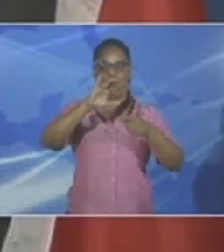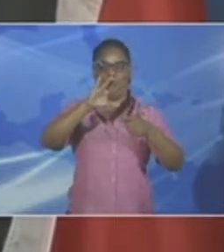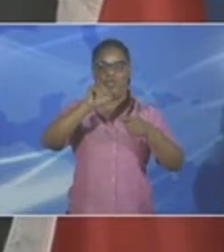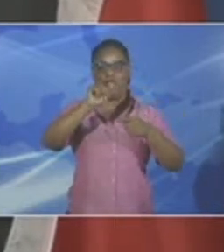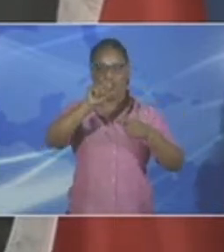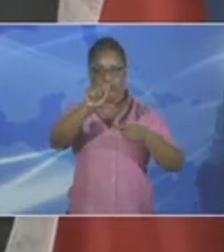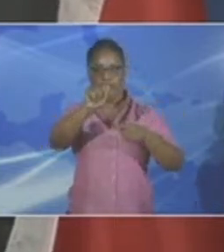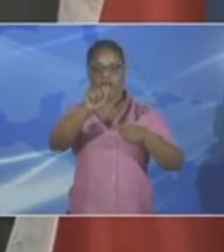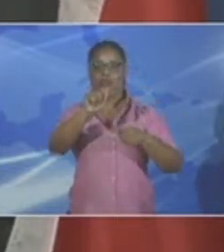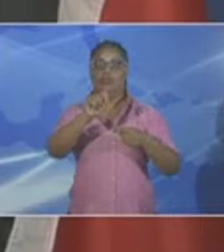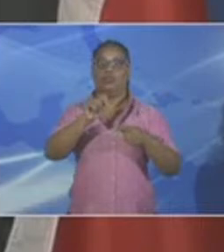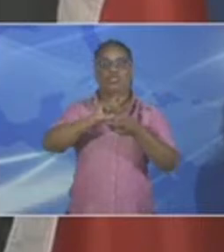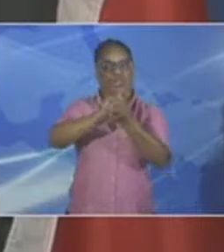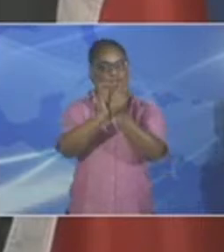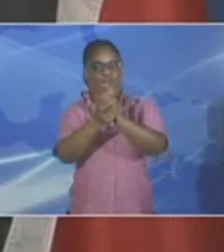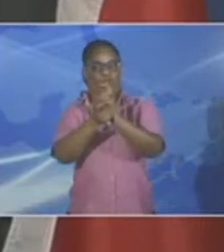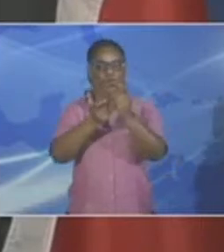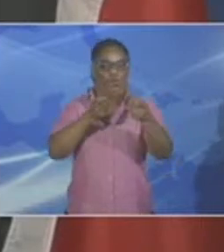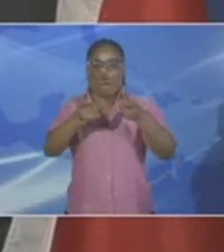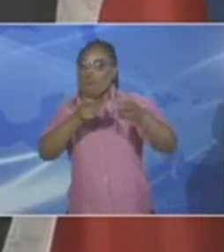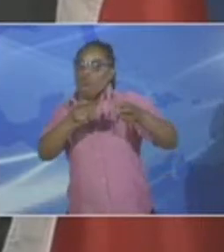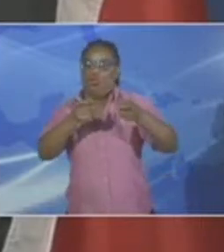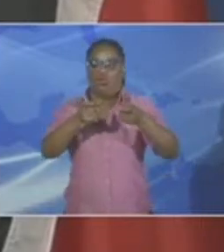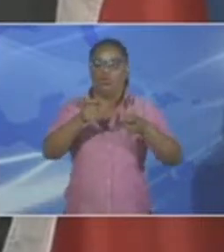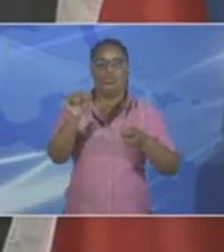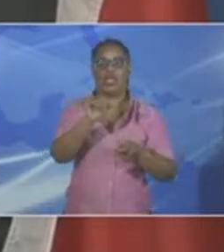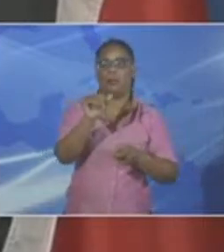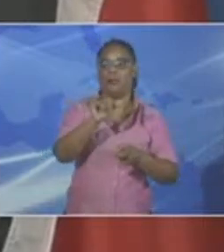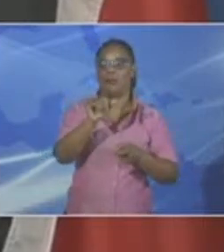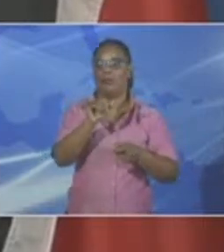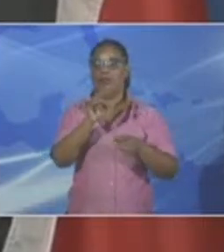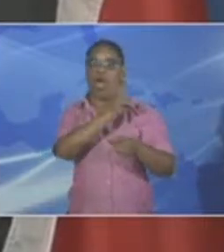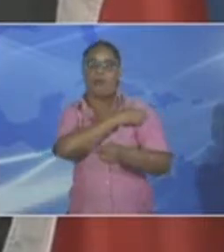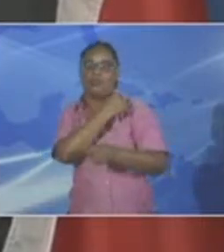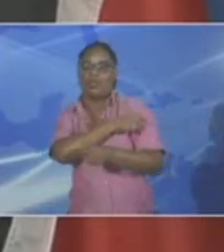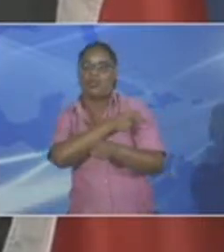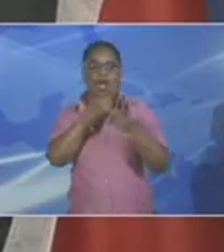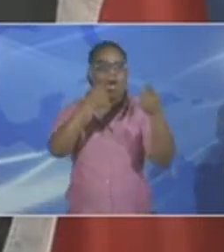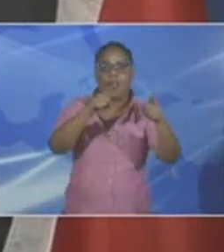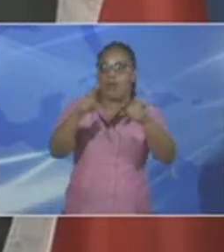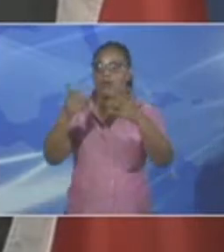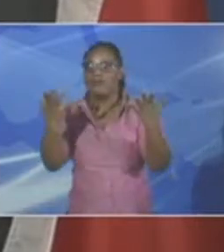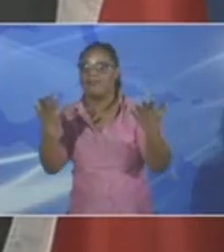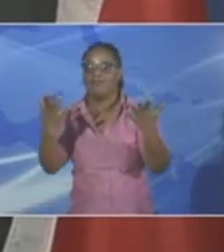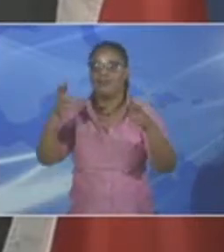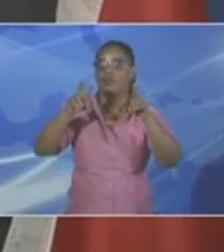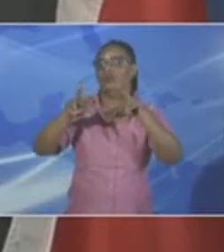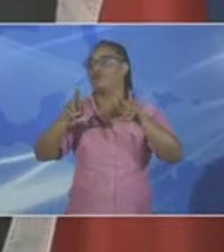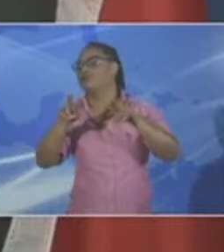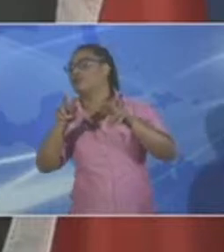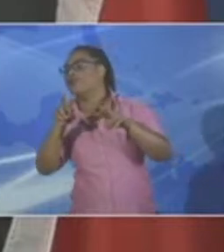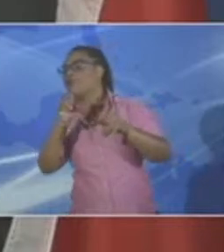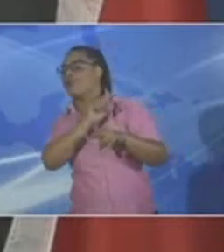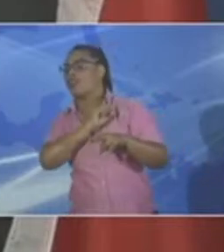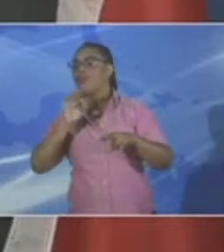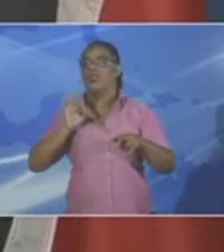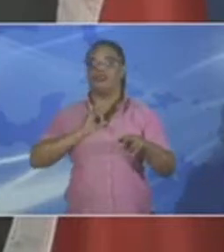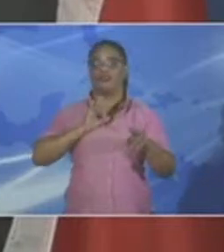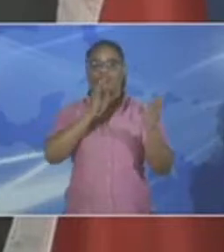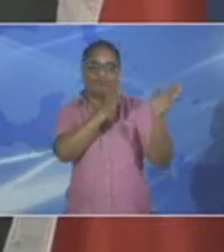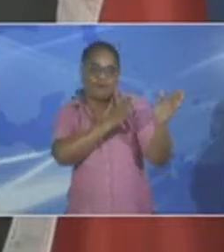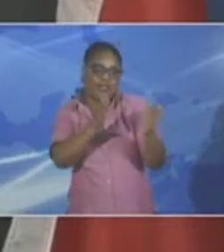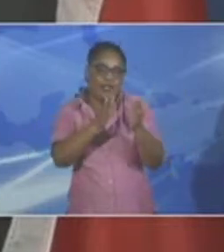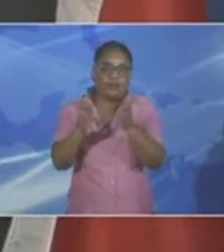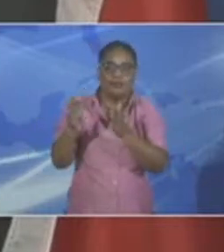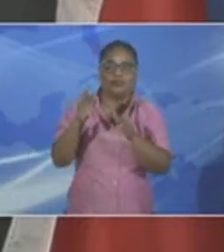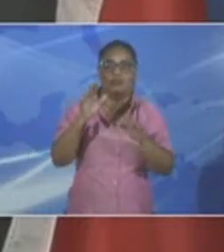from a clinical standpoint, given what we know about our hospital preparations and infrastructural arrangements